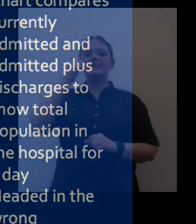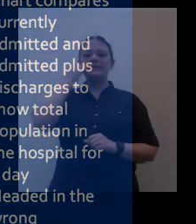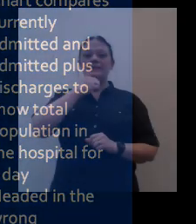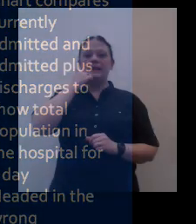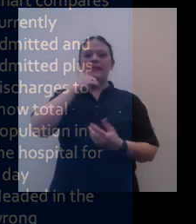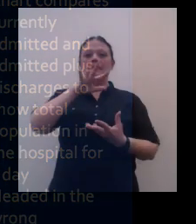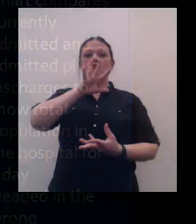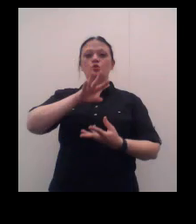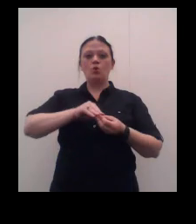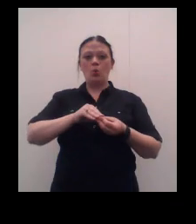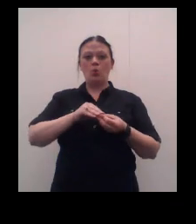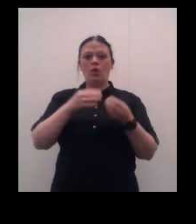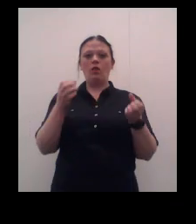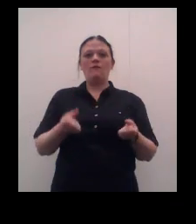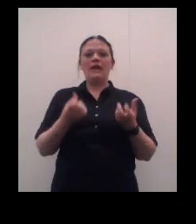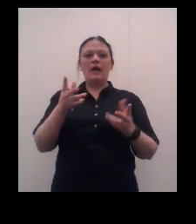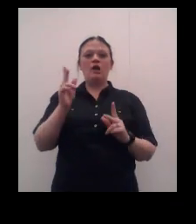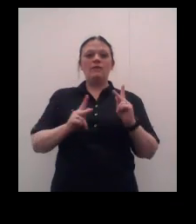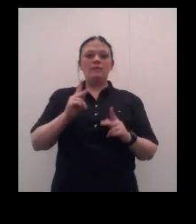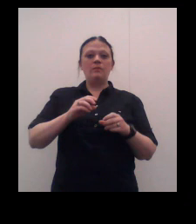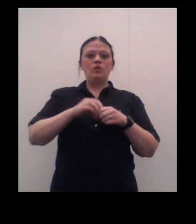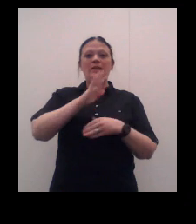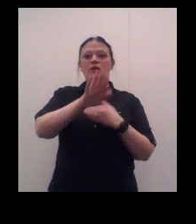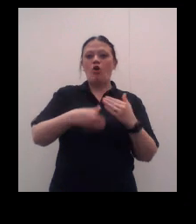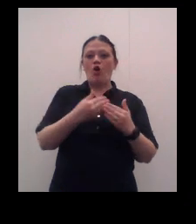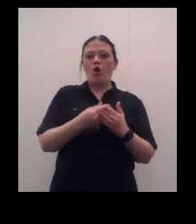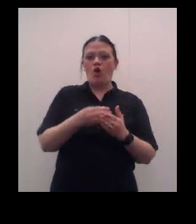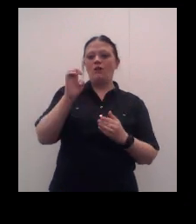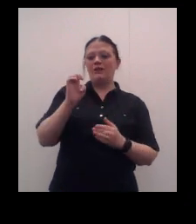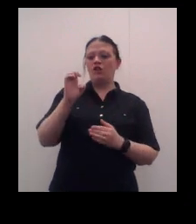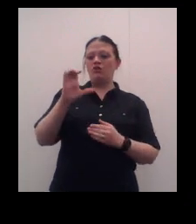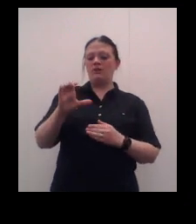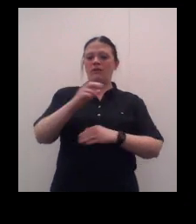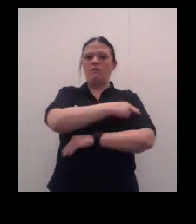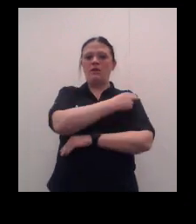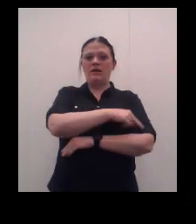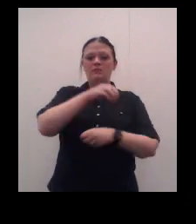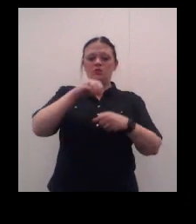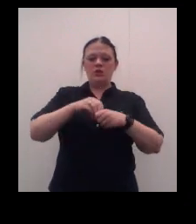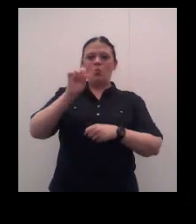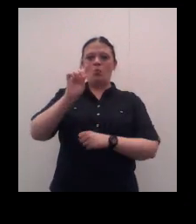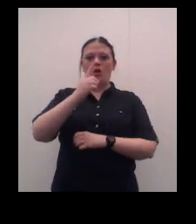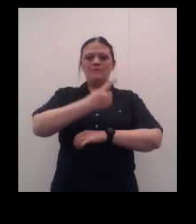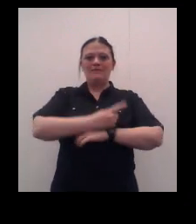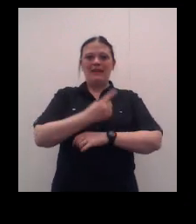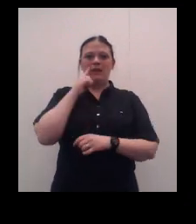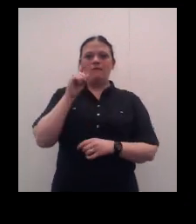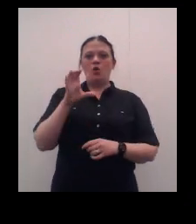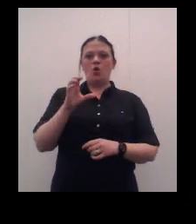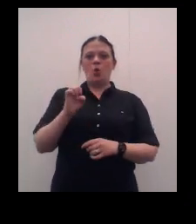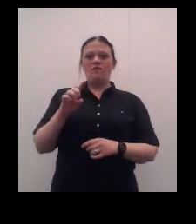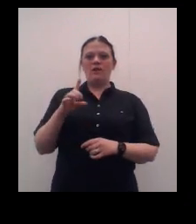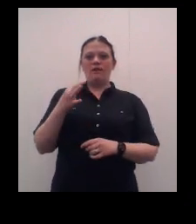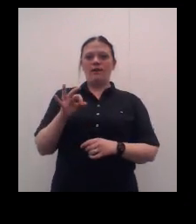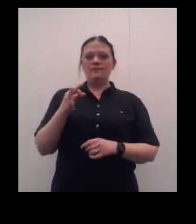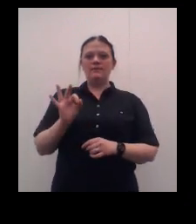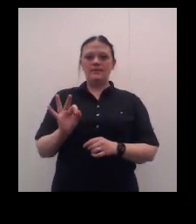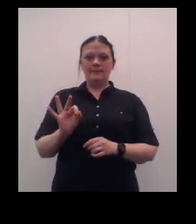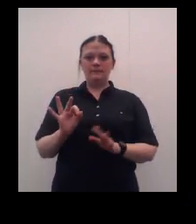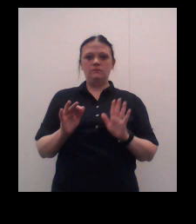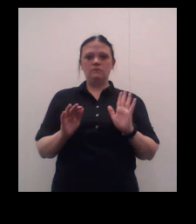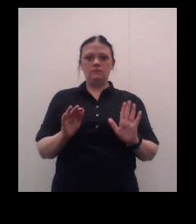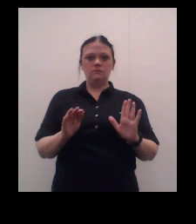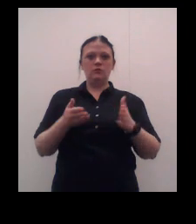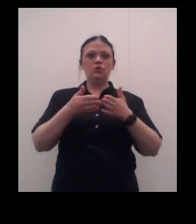total of how many people were in all Erie County hospitals in any one day for COVID-19. So you have